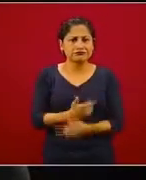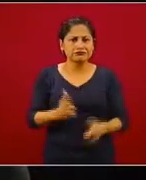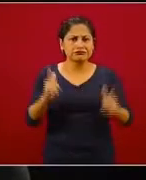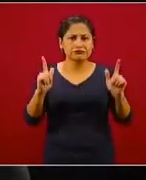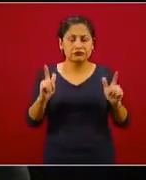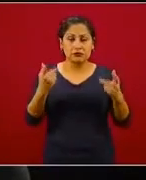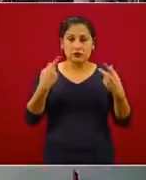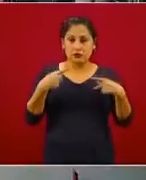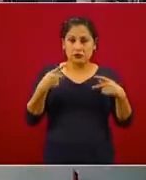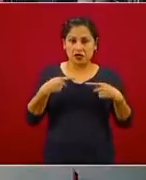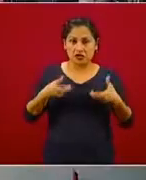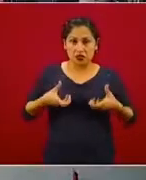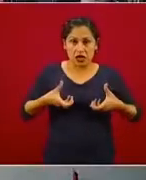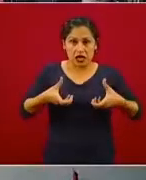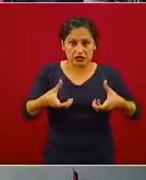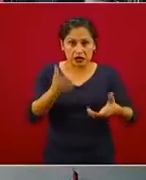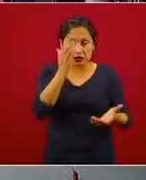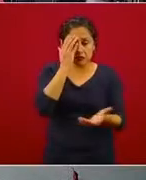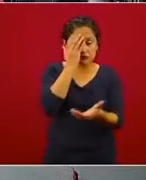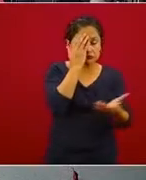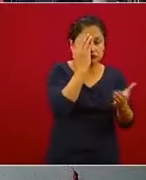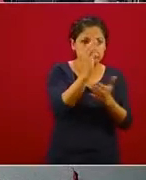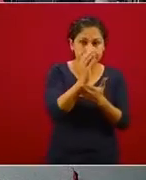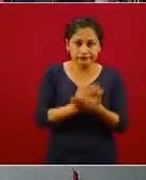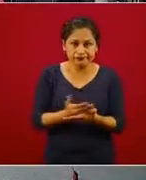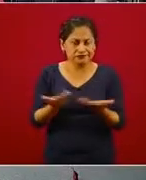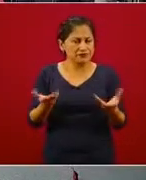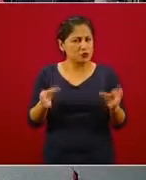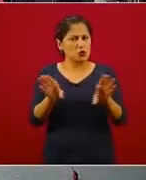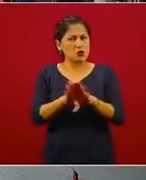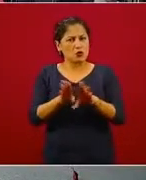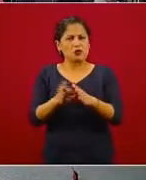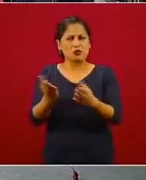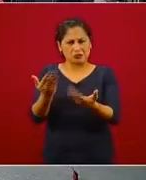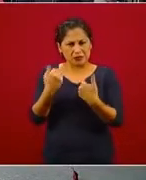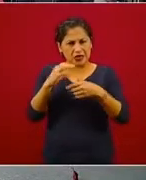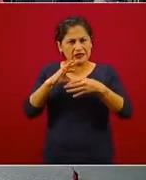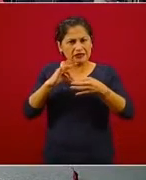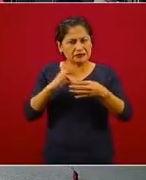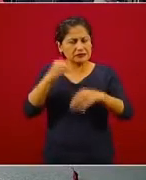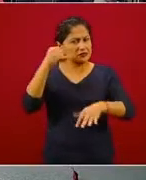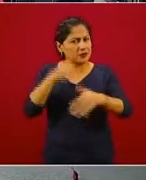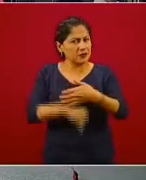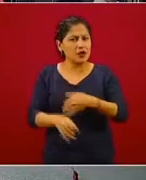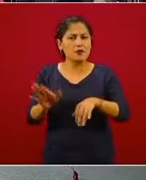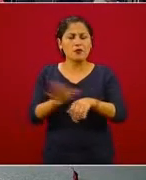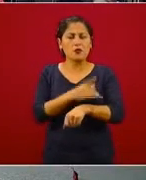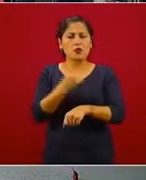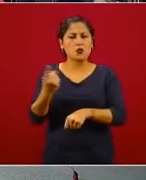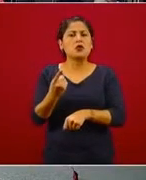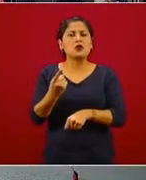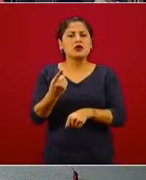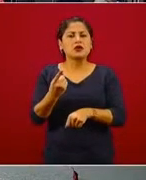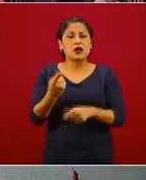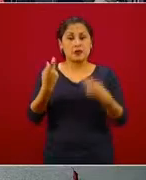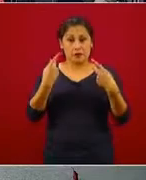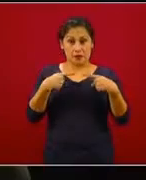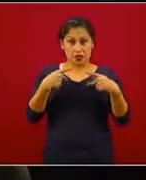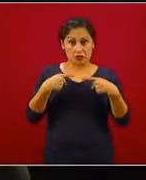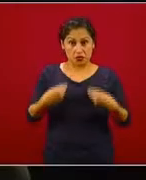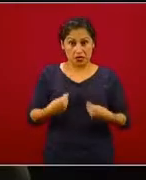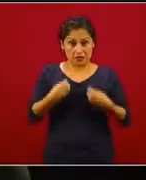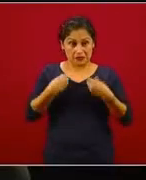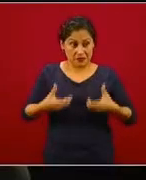to a hospital? Are they just out in the streets as if nothing's happening? Is there a decrease in the number of homeless people? We'd like to